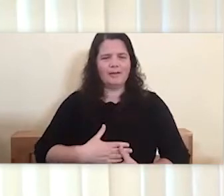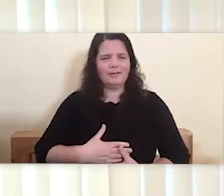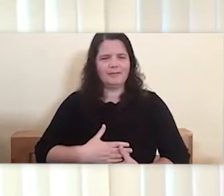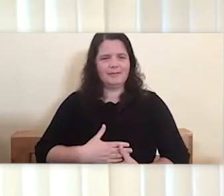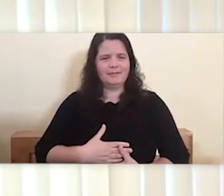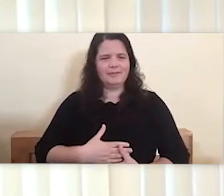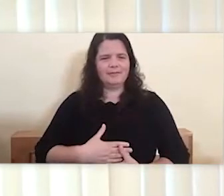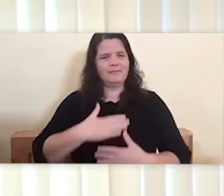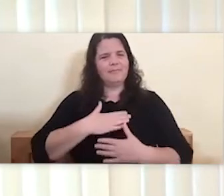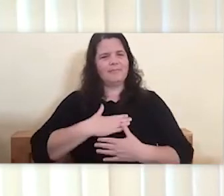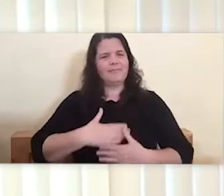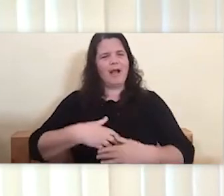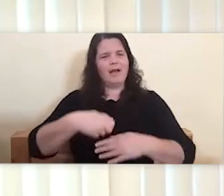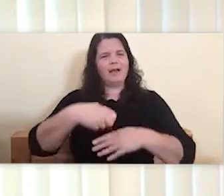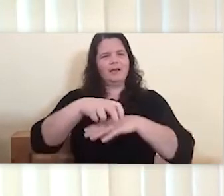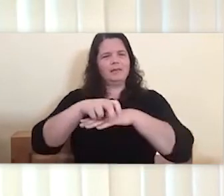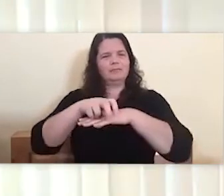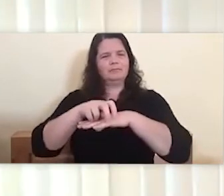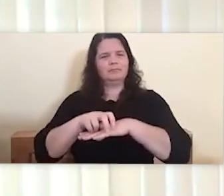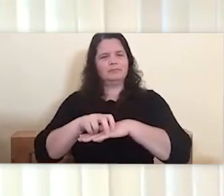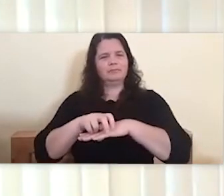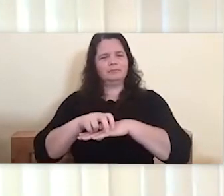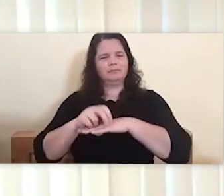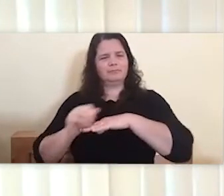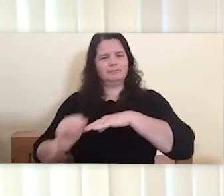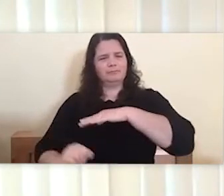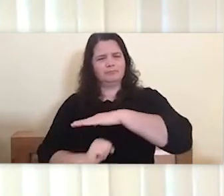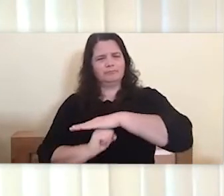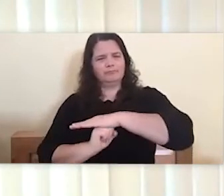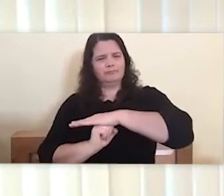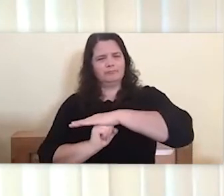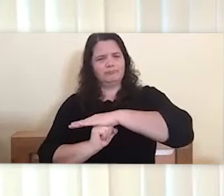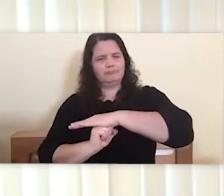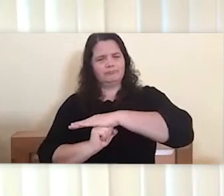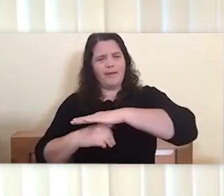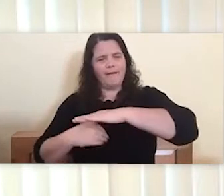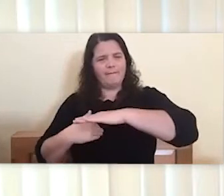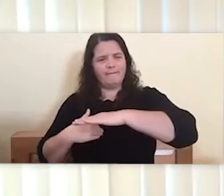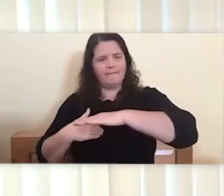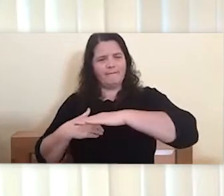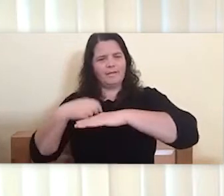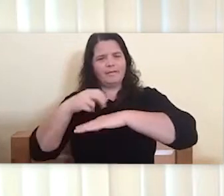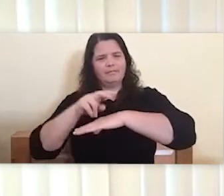inviting your body to settle into here and now.